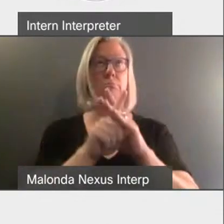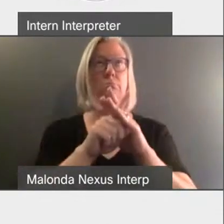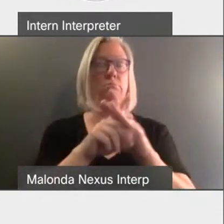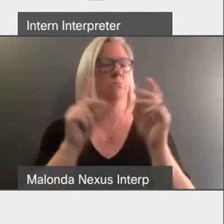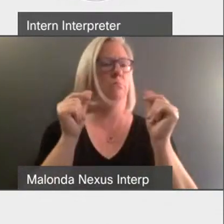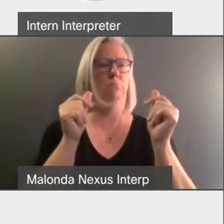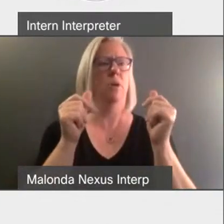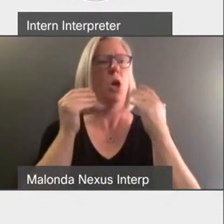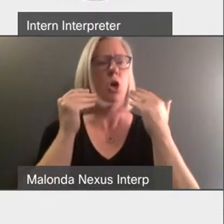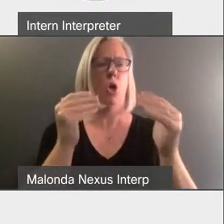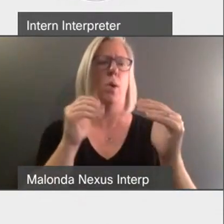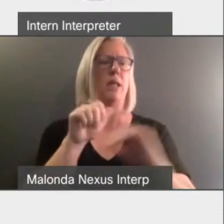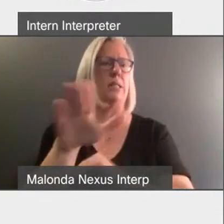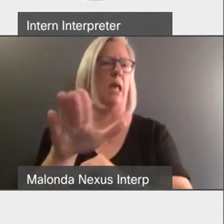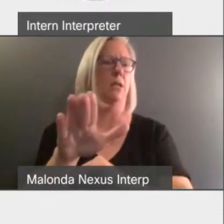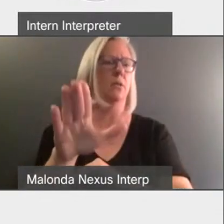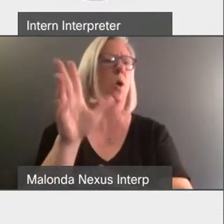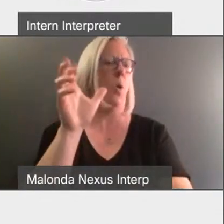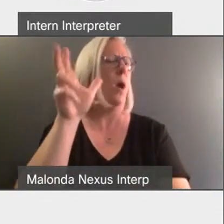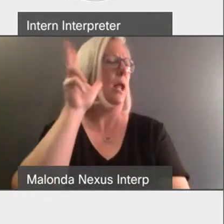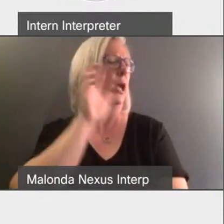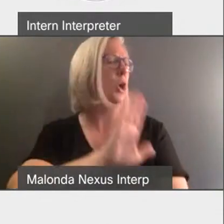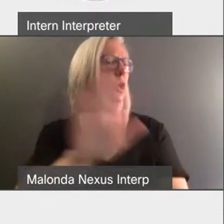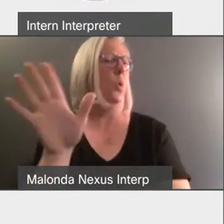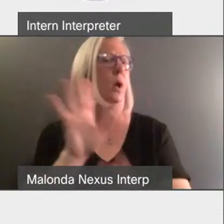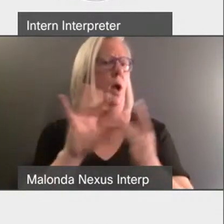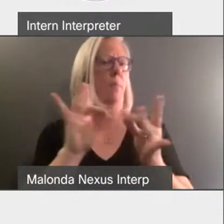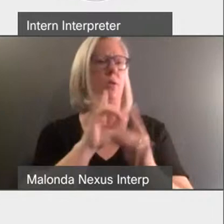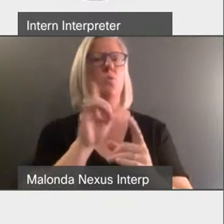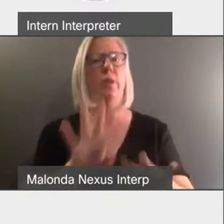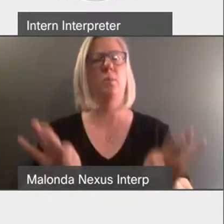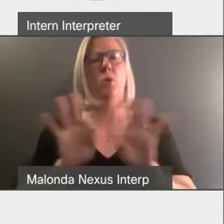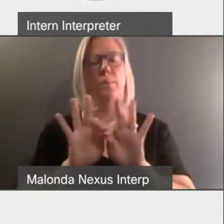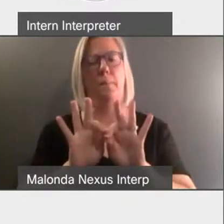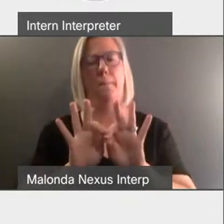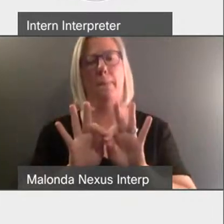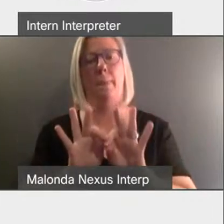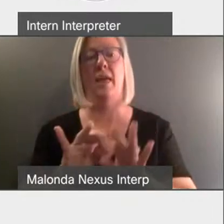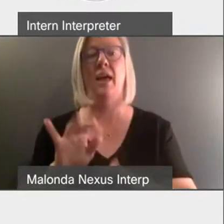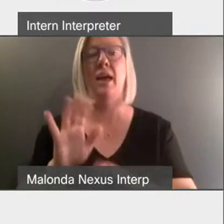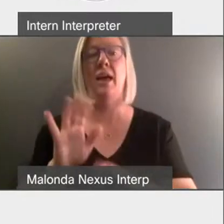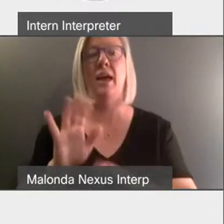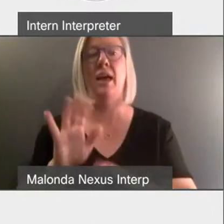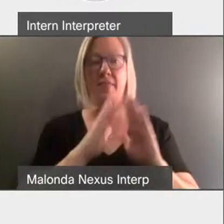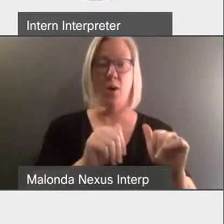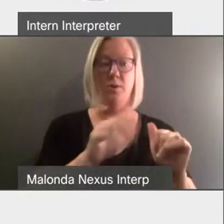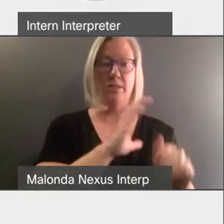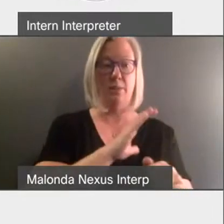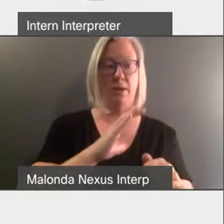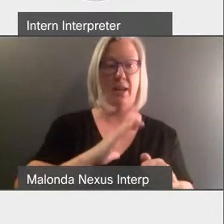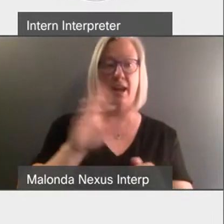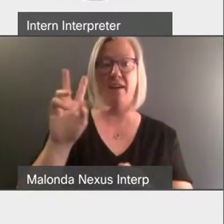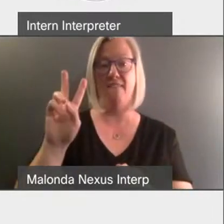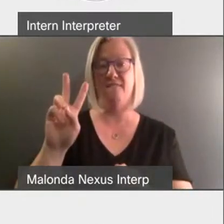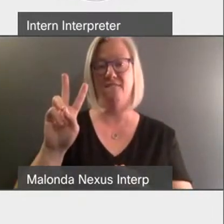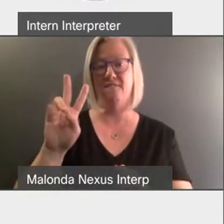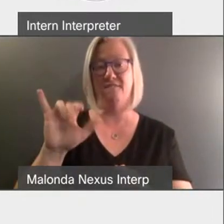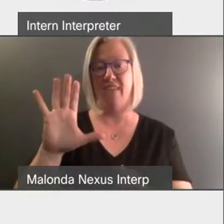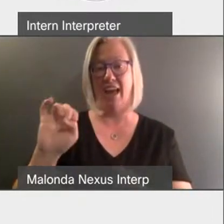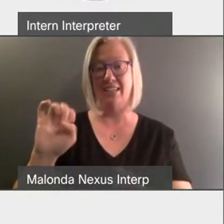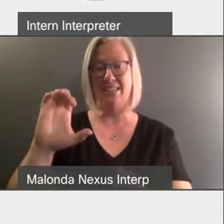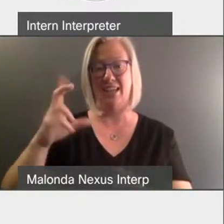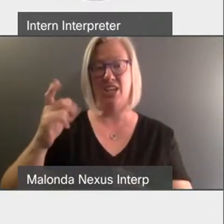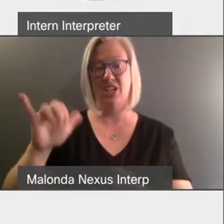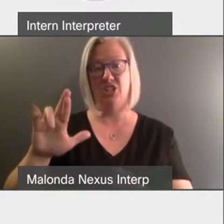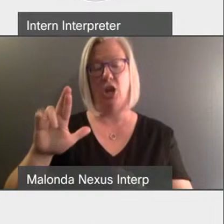it in. We want to hear from you because it's very important to us. With that, the House Committee Vice Chair, to my right, Representative Brad Ralph, will maintain